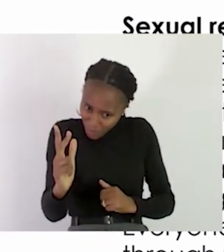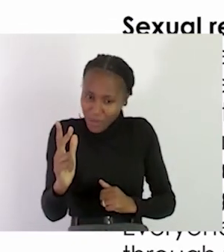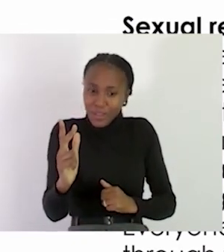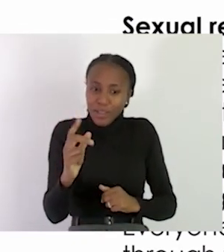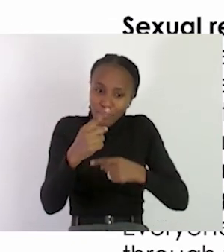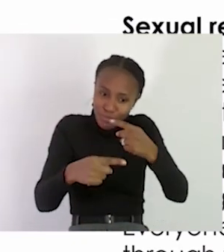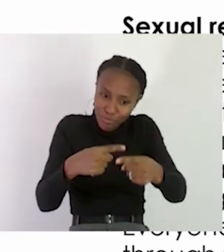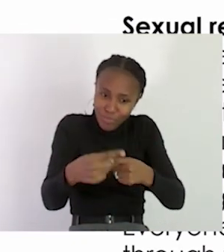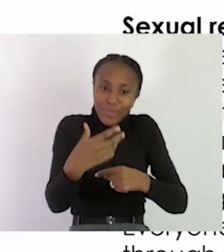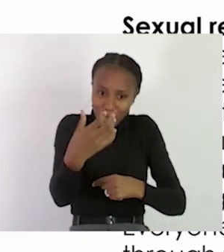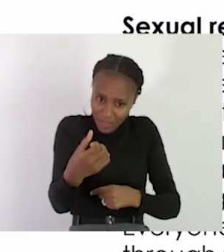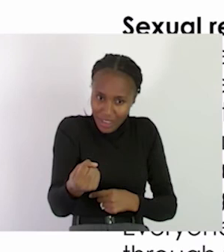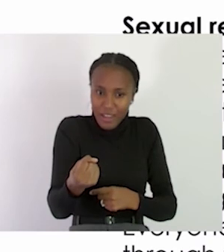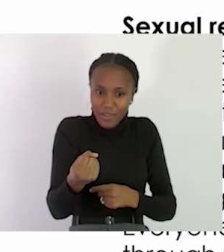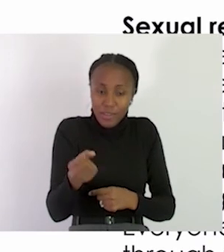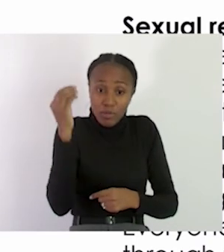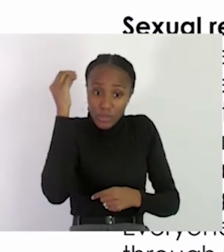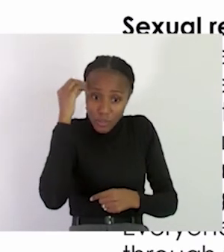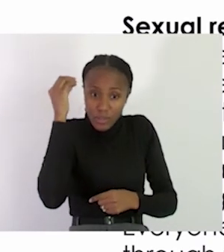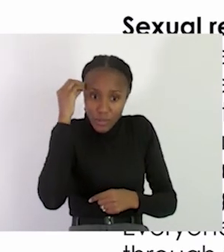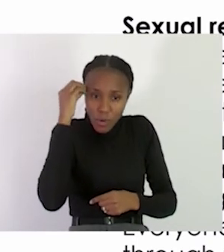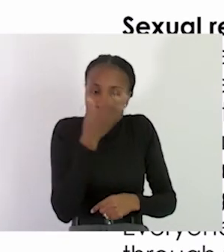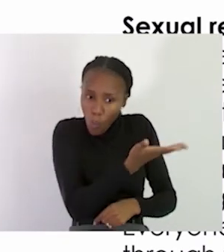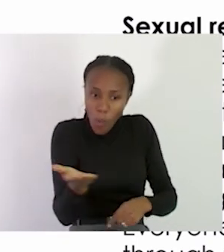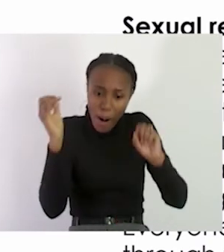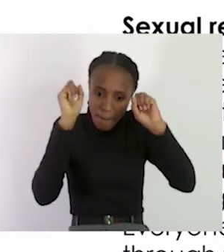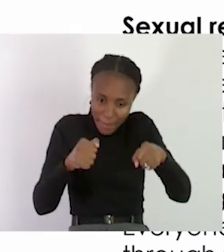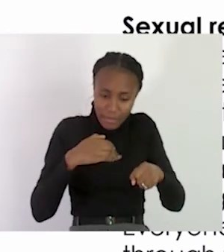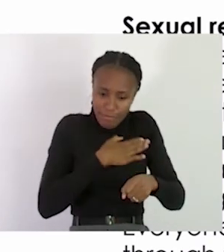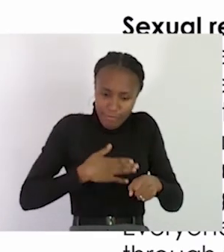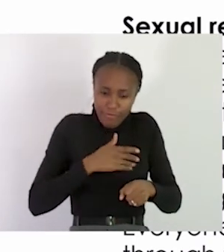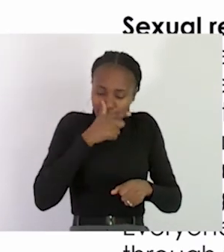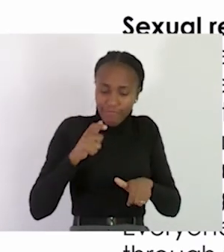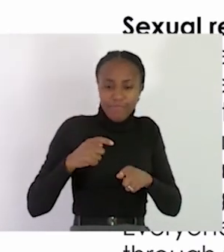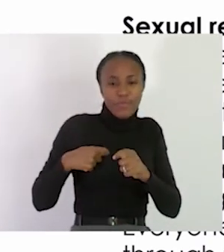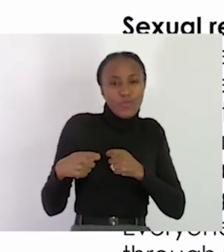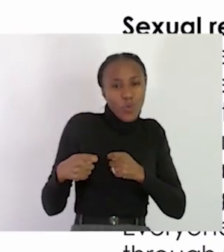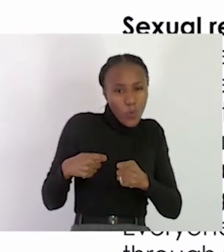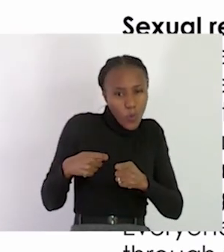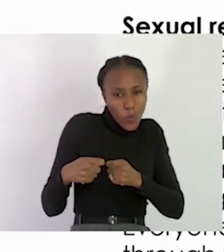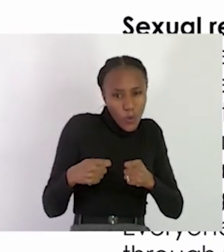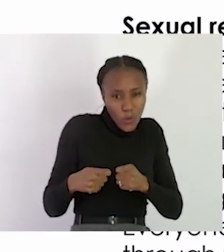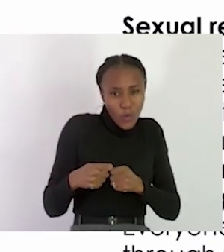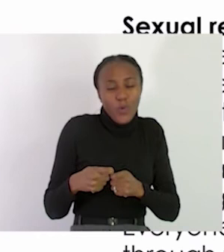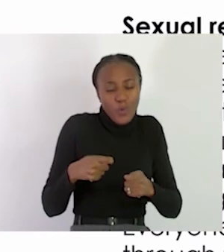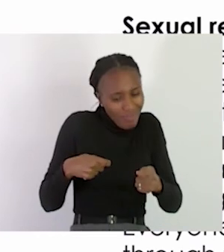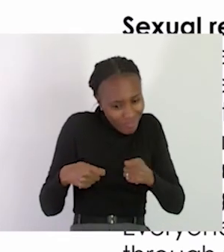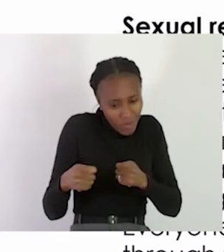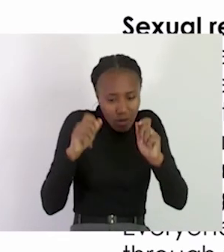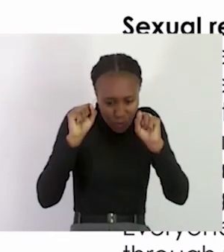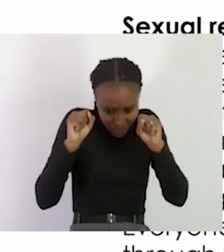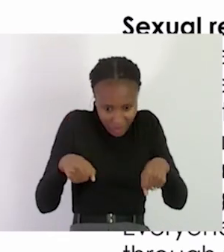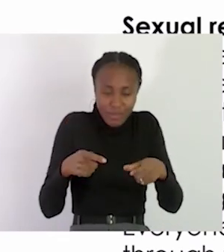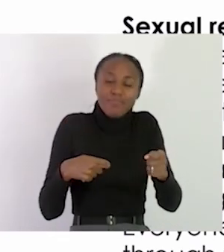or later. Just know that we can all control our sexual feelings. They are all in the mind. We are able